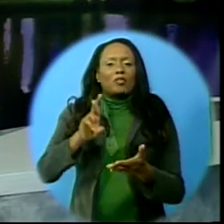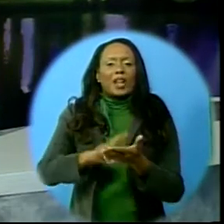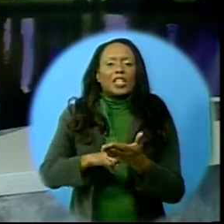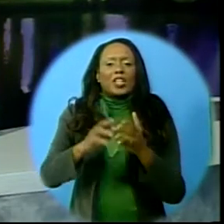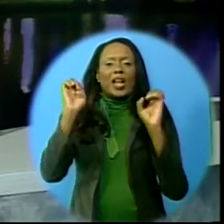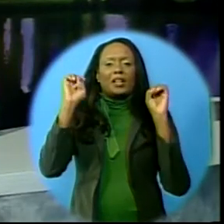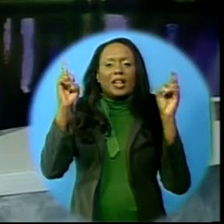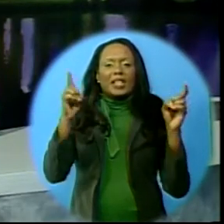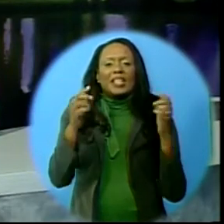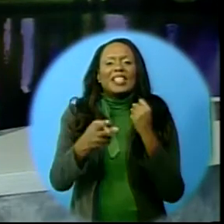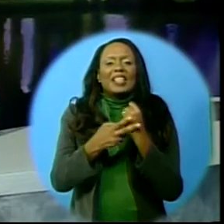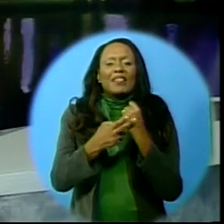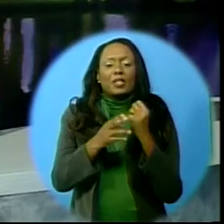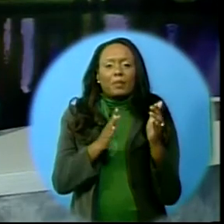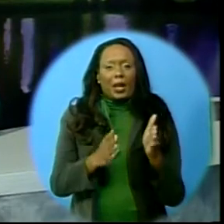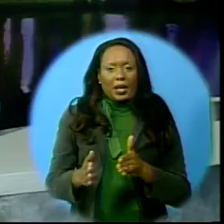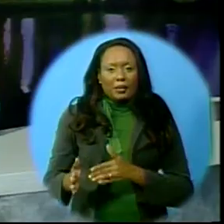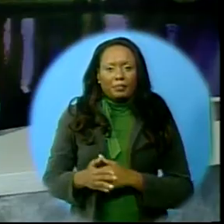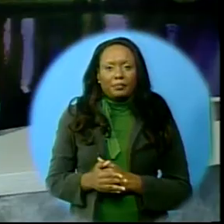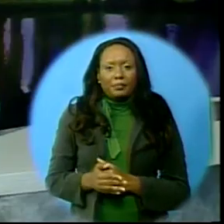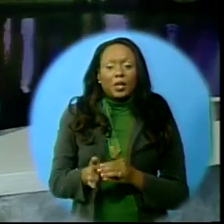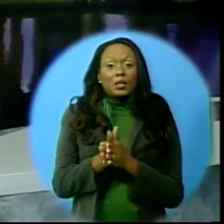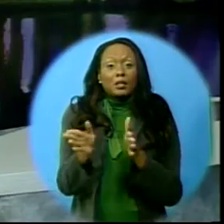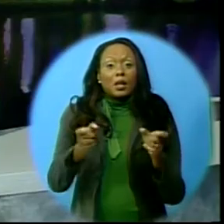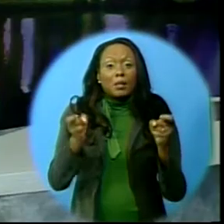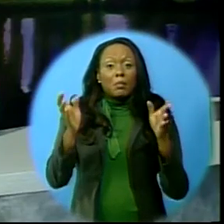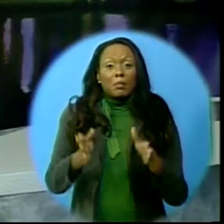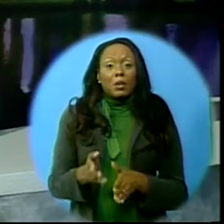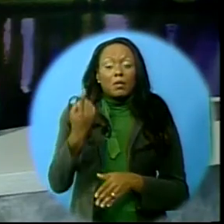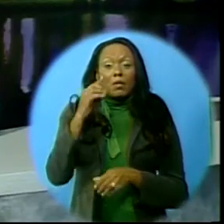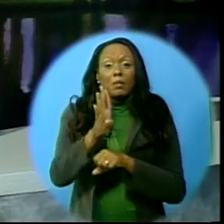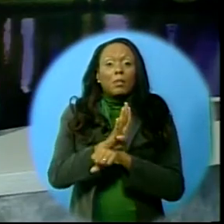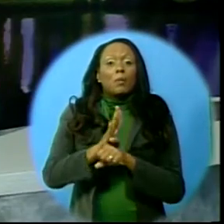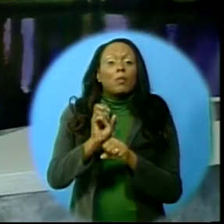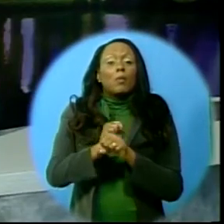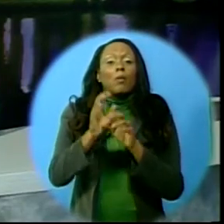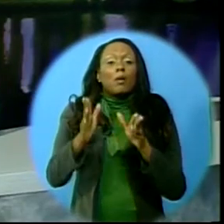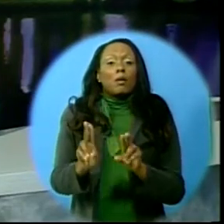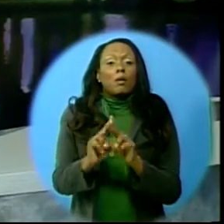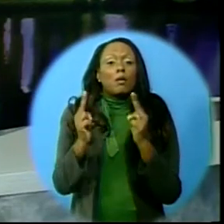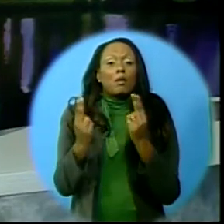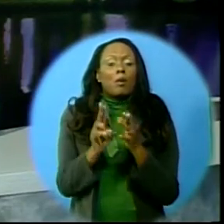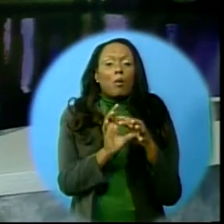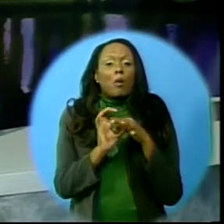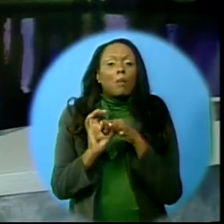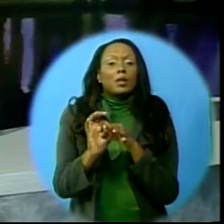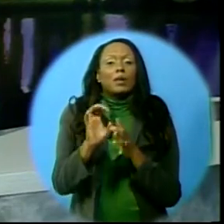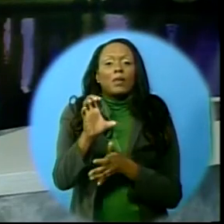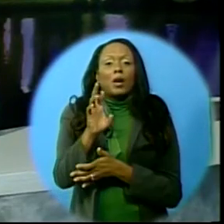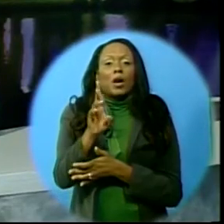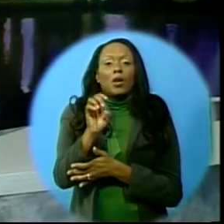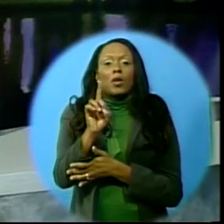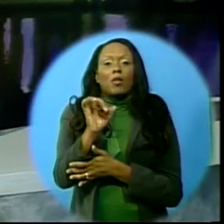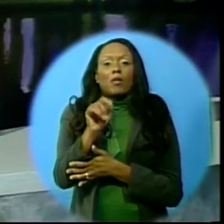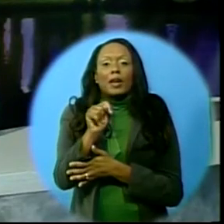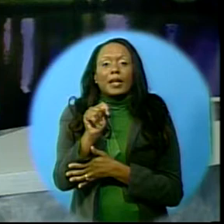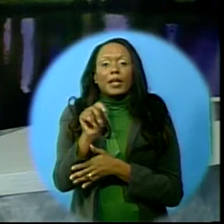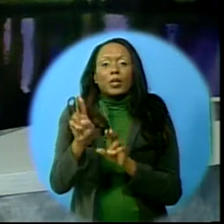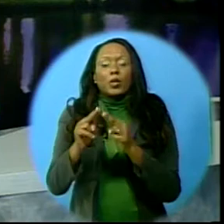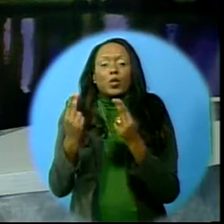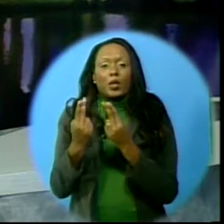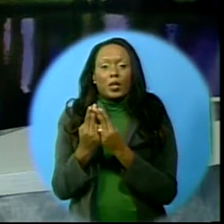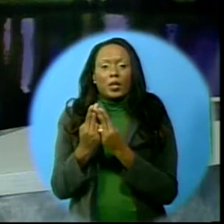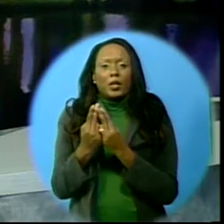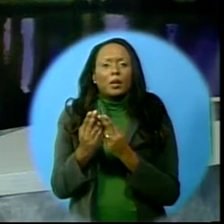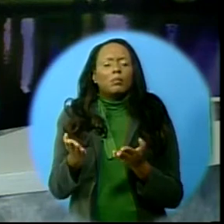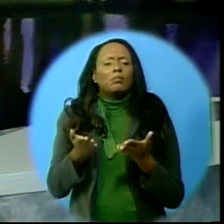registered education savings plan. General Manager of the Barbados Workers Union Cooperative Credit Union Limited, Corinne